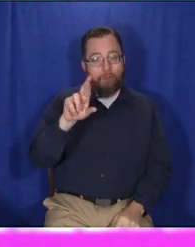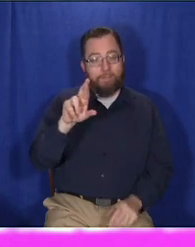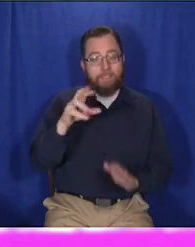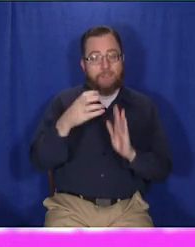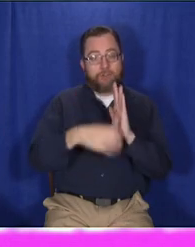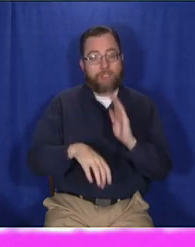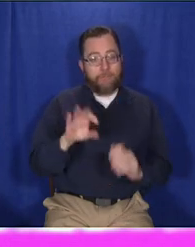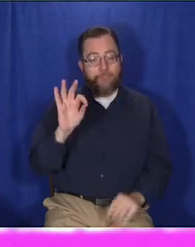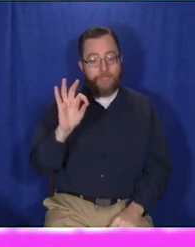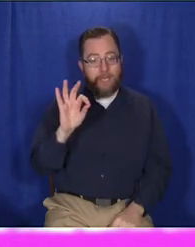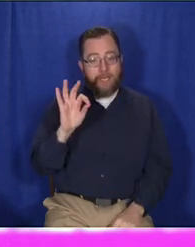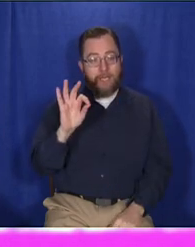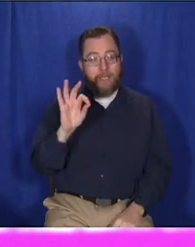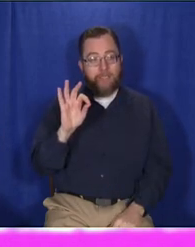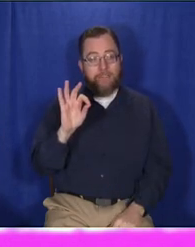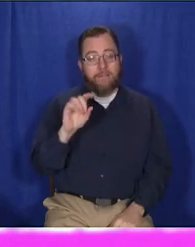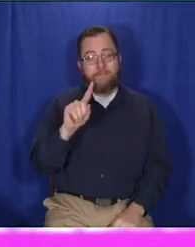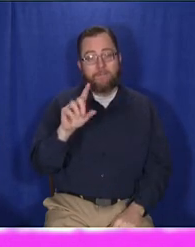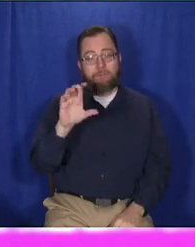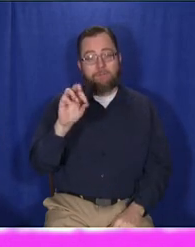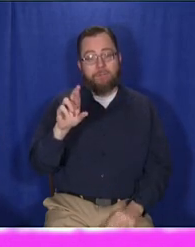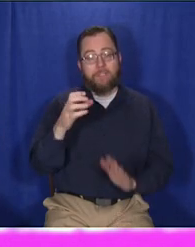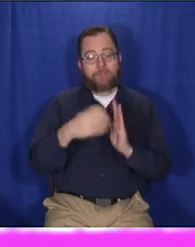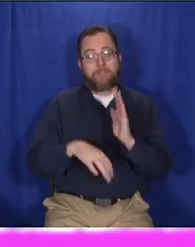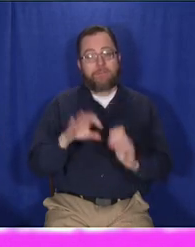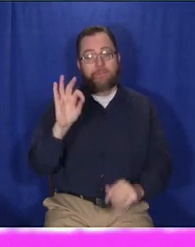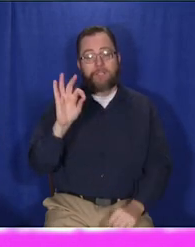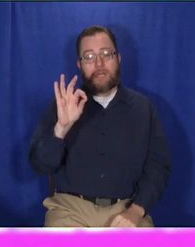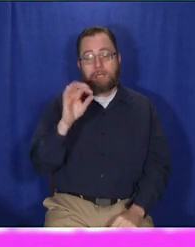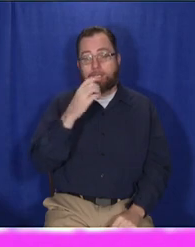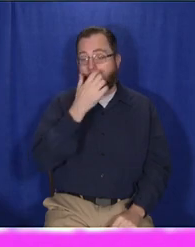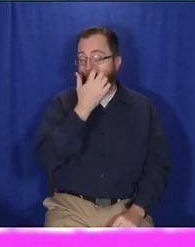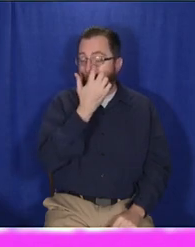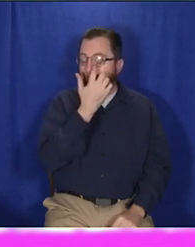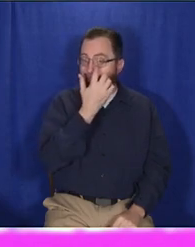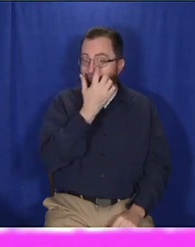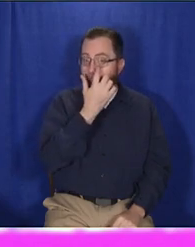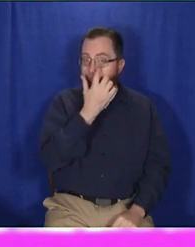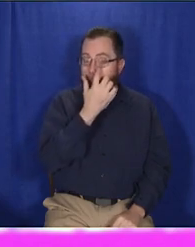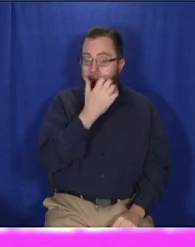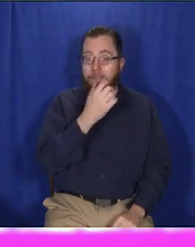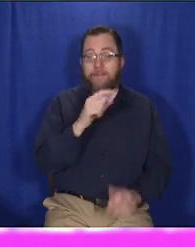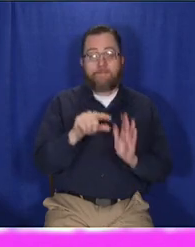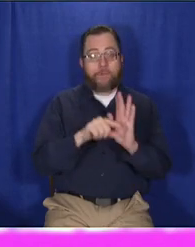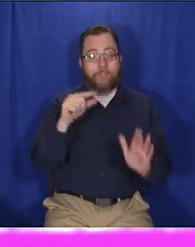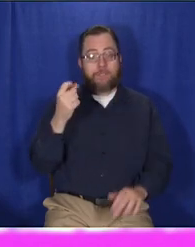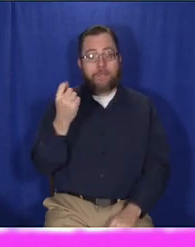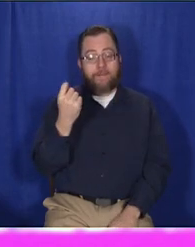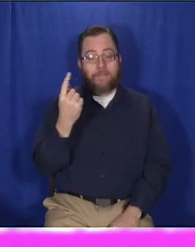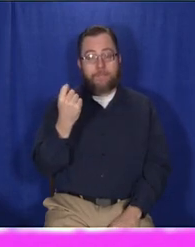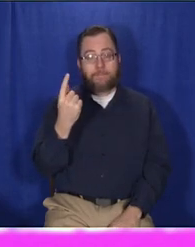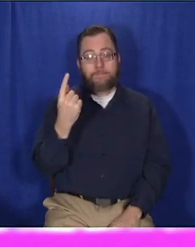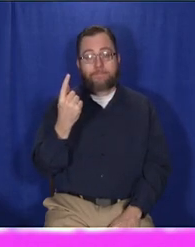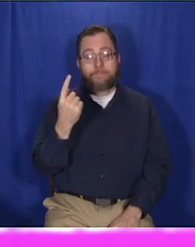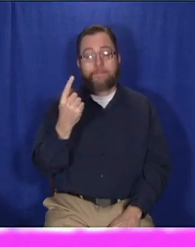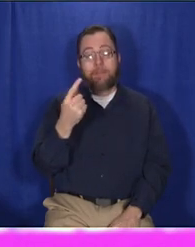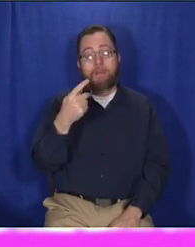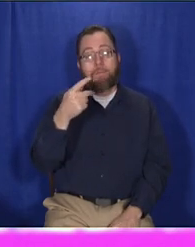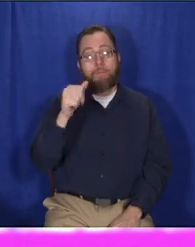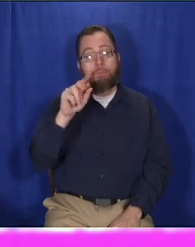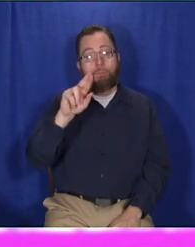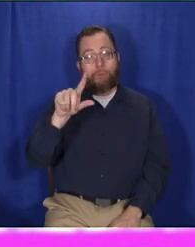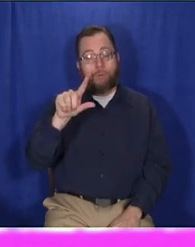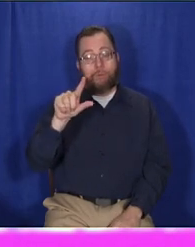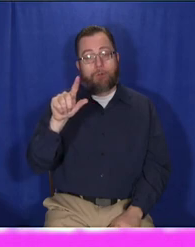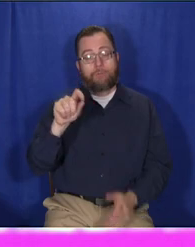1 Corinthians chapter 9. And I want to take some time in this so y'all can stop giving your money to people on TV. All right, 1 Corinthians chapter 9, verse 11. Paul says, if